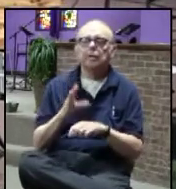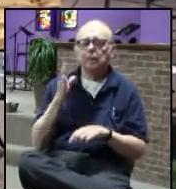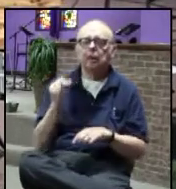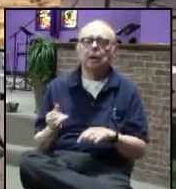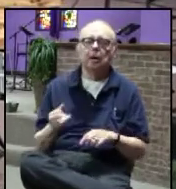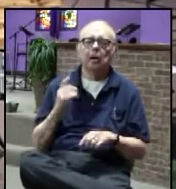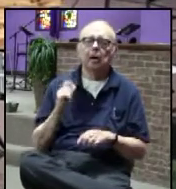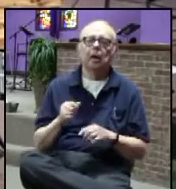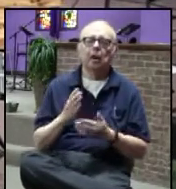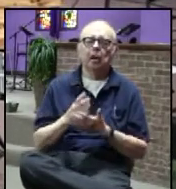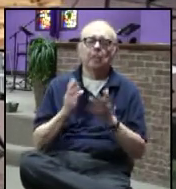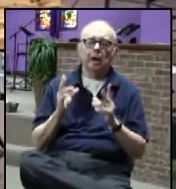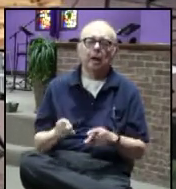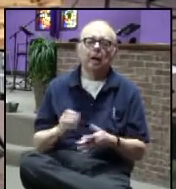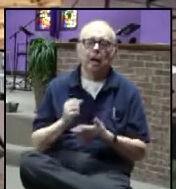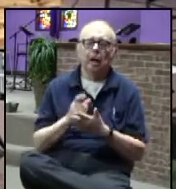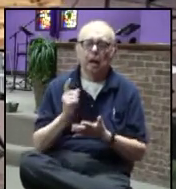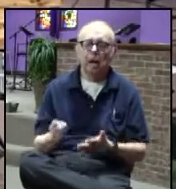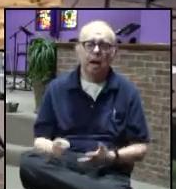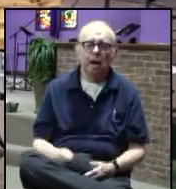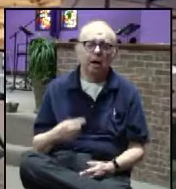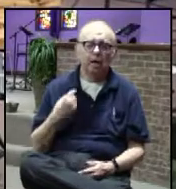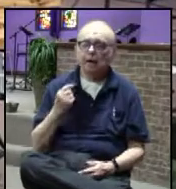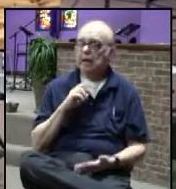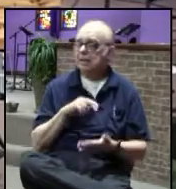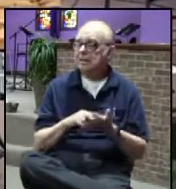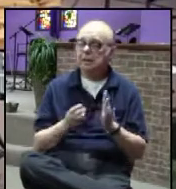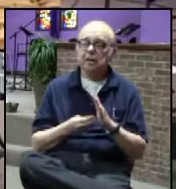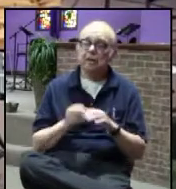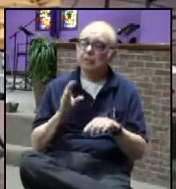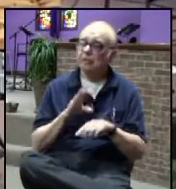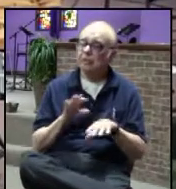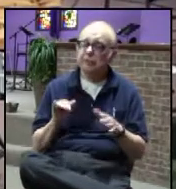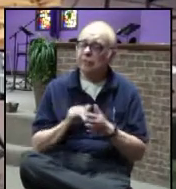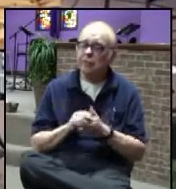Because we need someone to help us. That is not what the church is here to do.